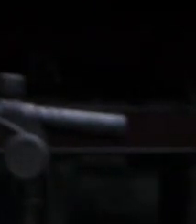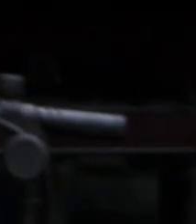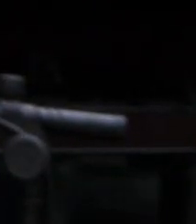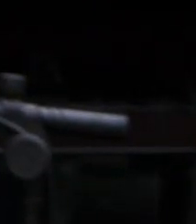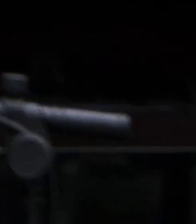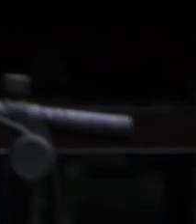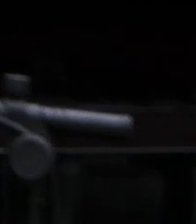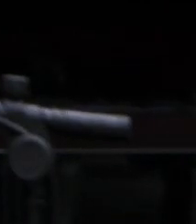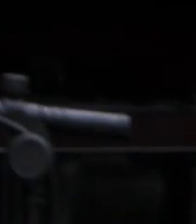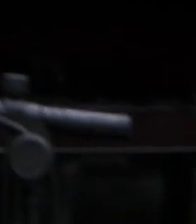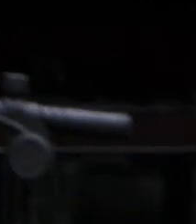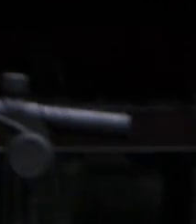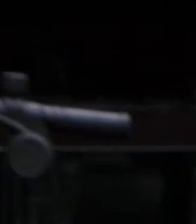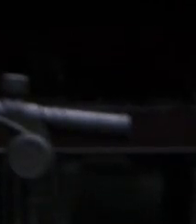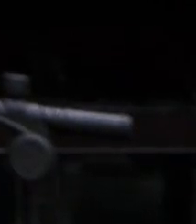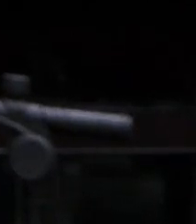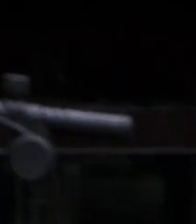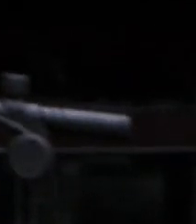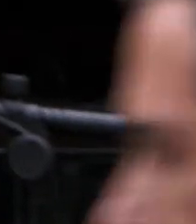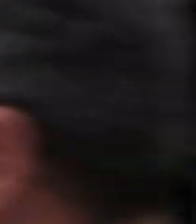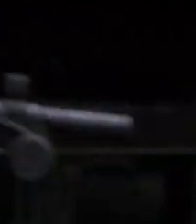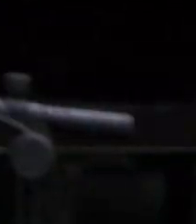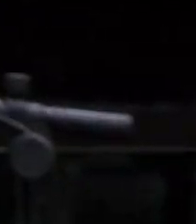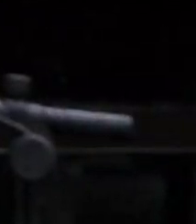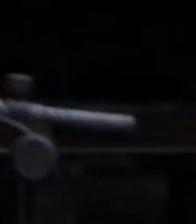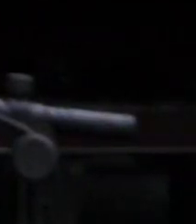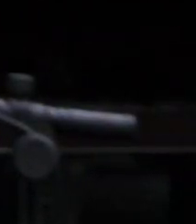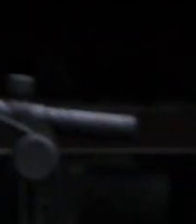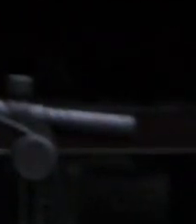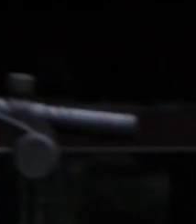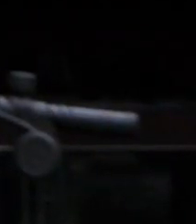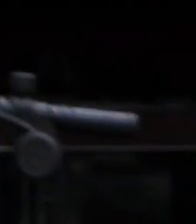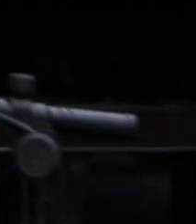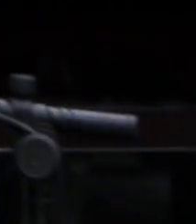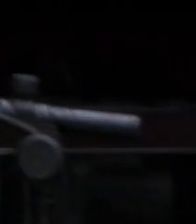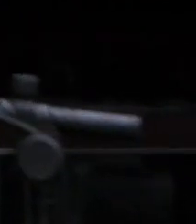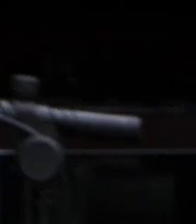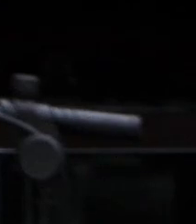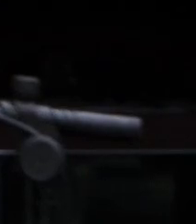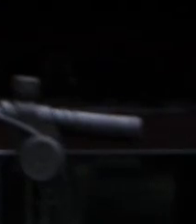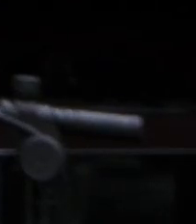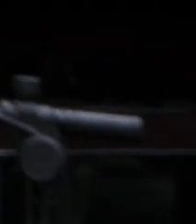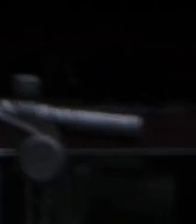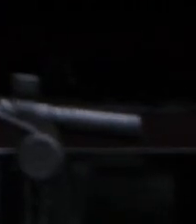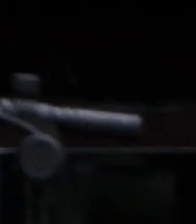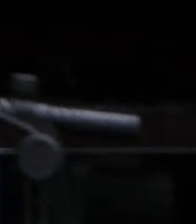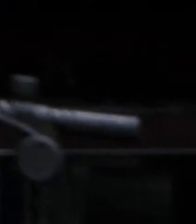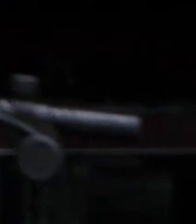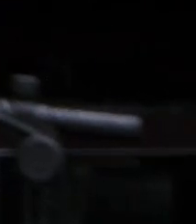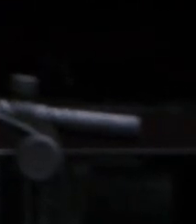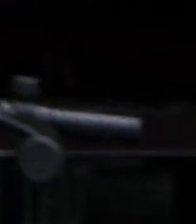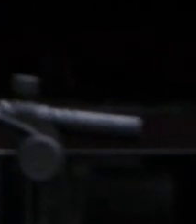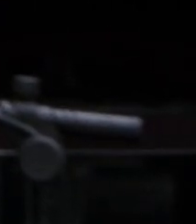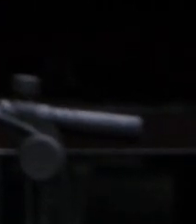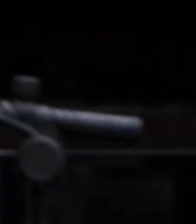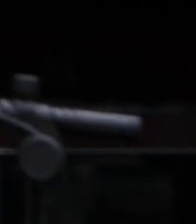I was overwhelmed with all this, as you probably you are and you should,